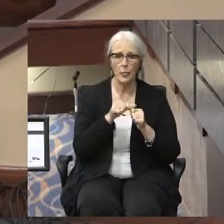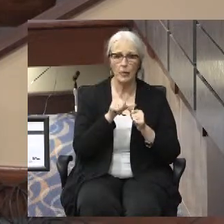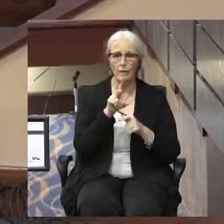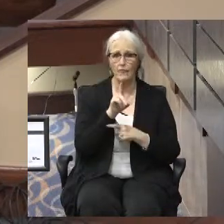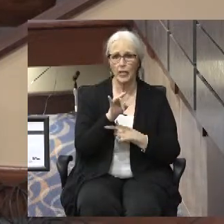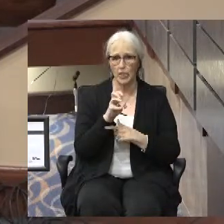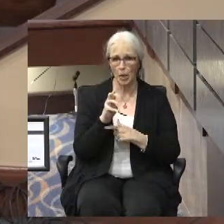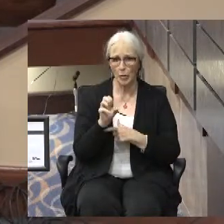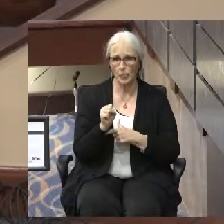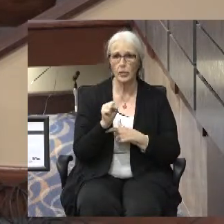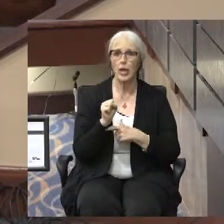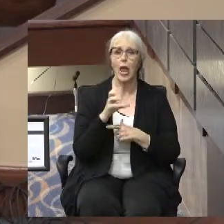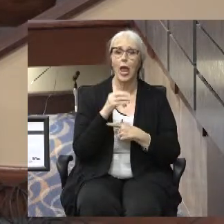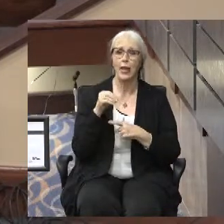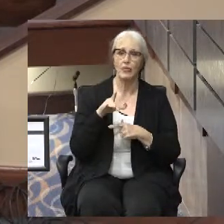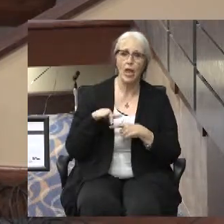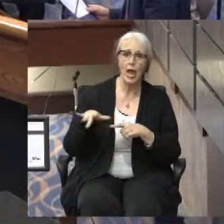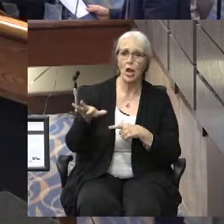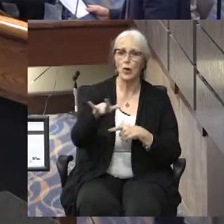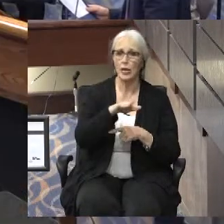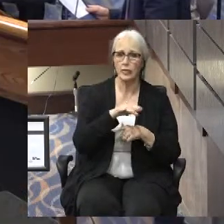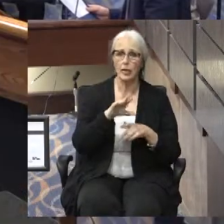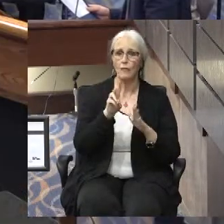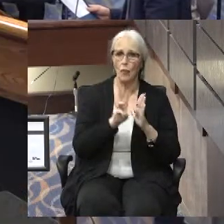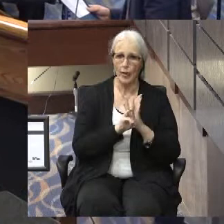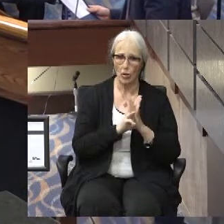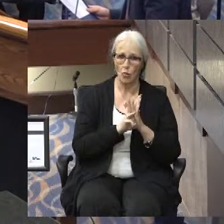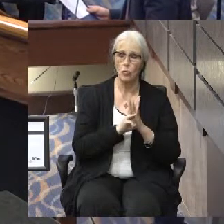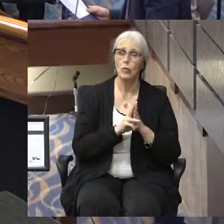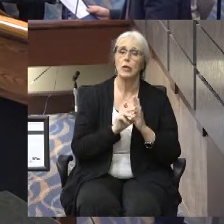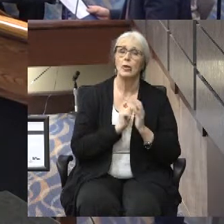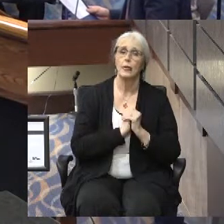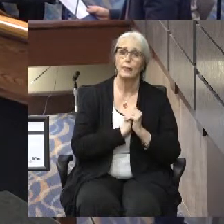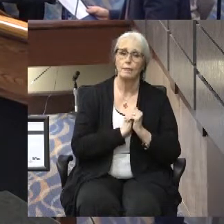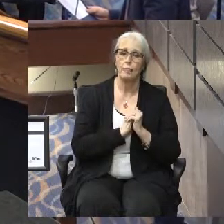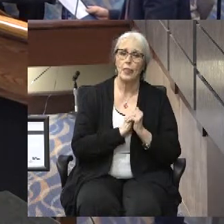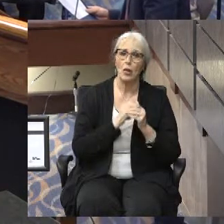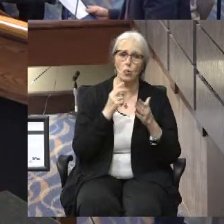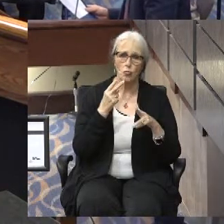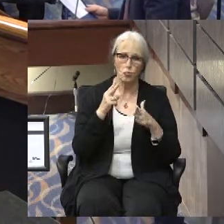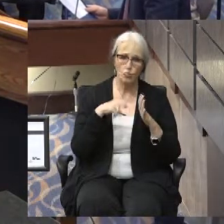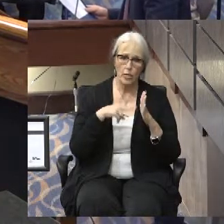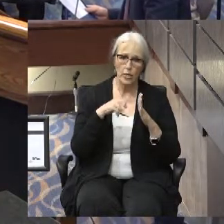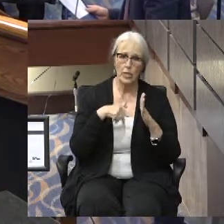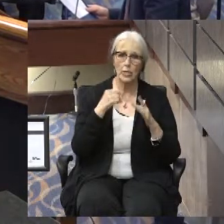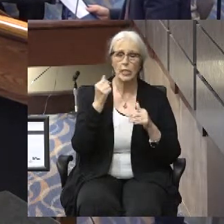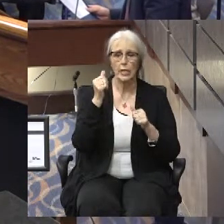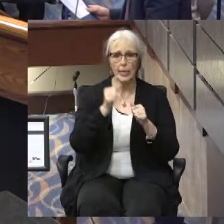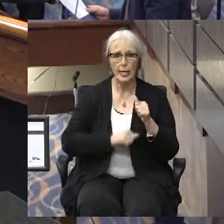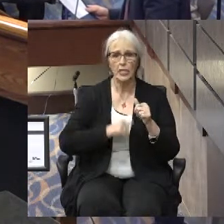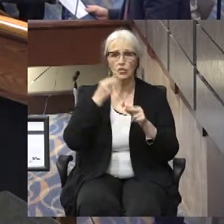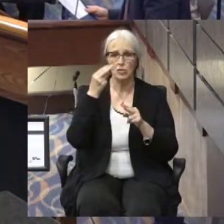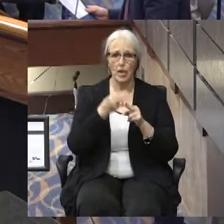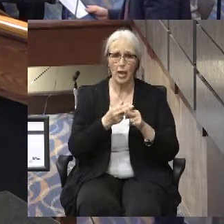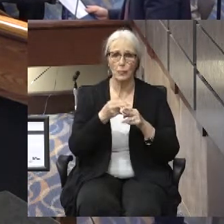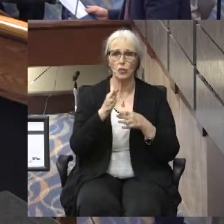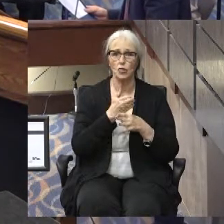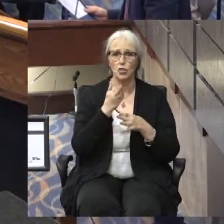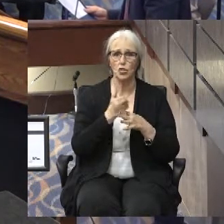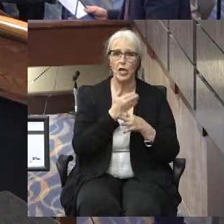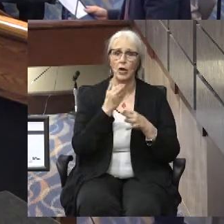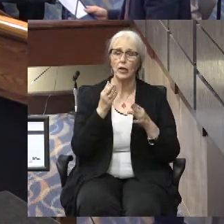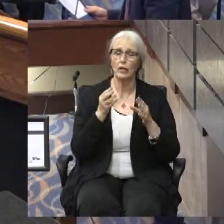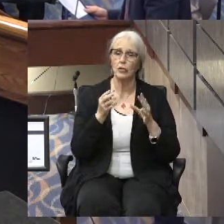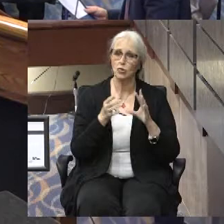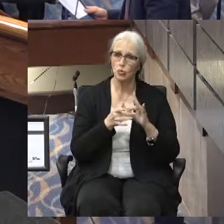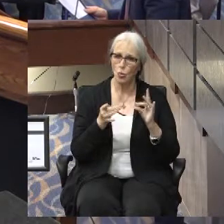Waco and the surrounding areas in a special ceremony by reading each of their names and through the sharing of their stories. This